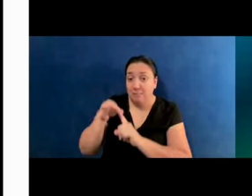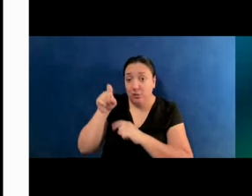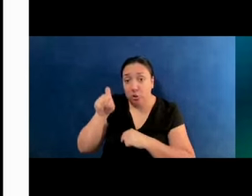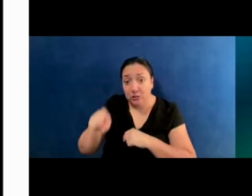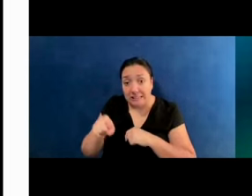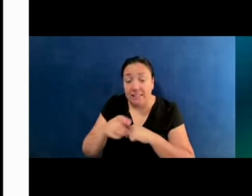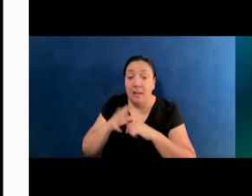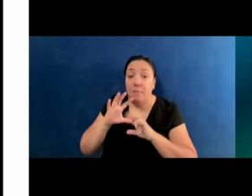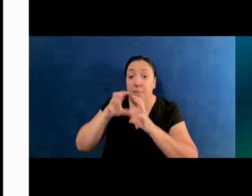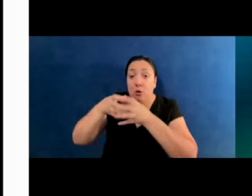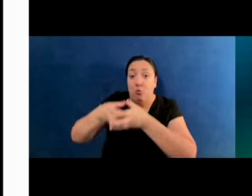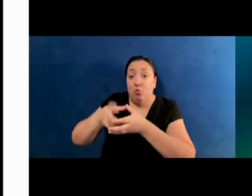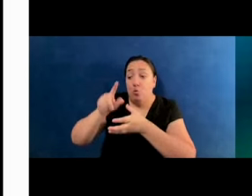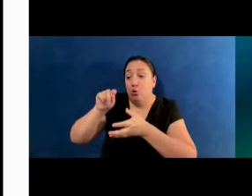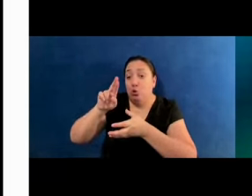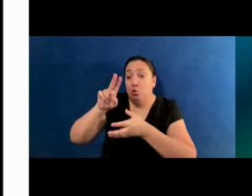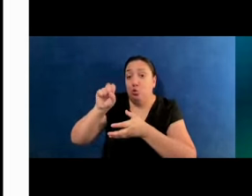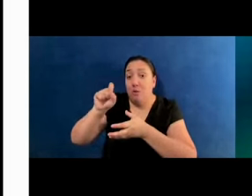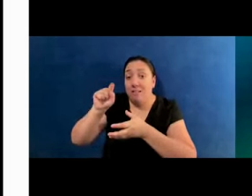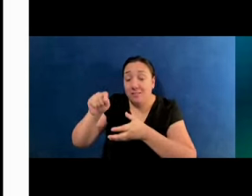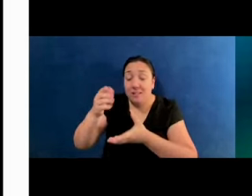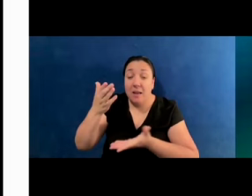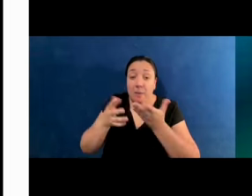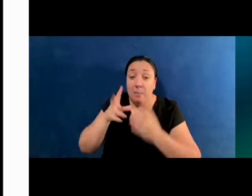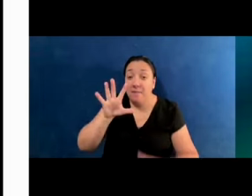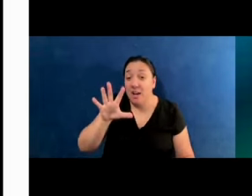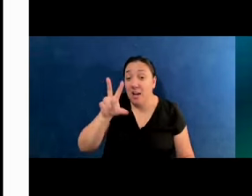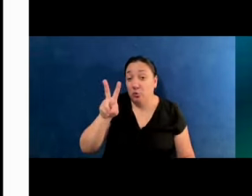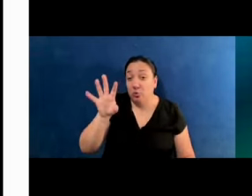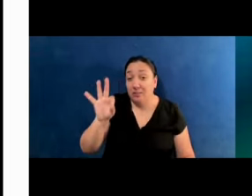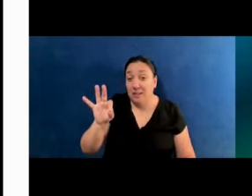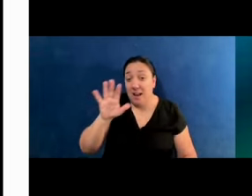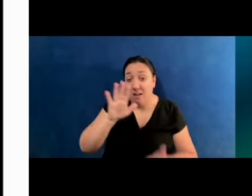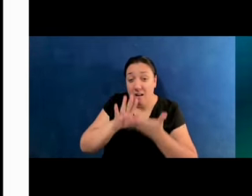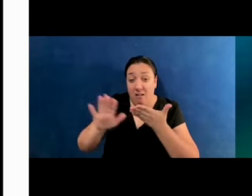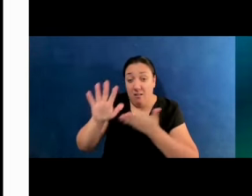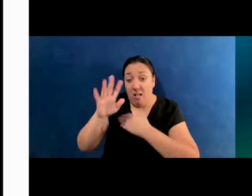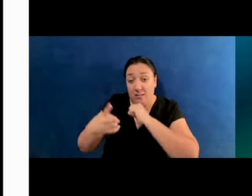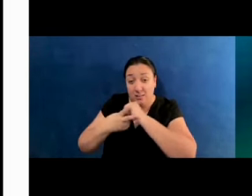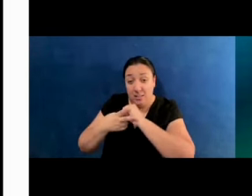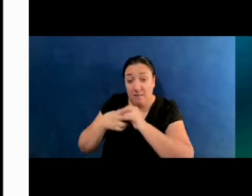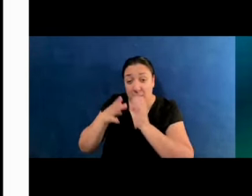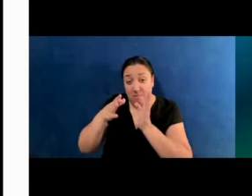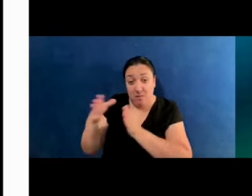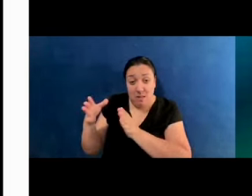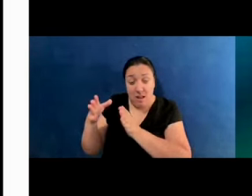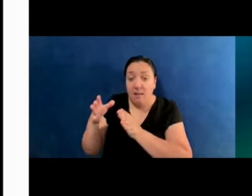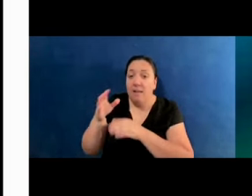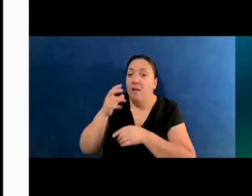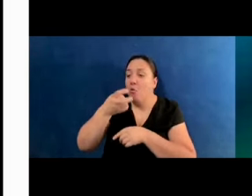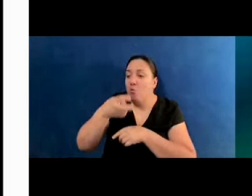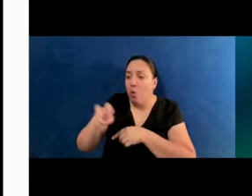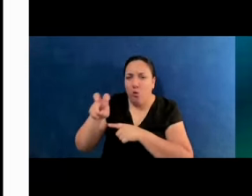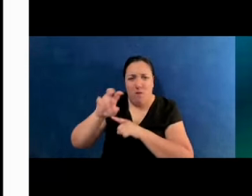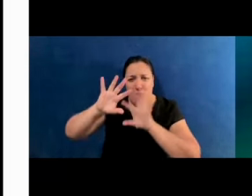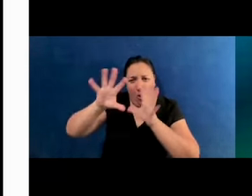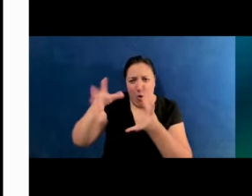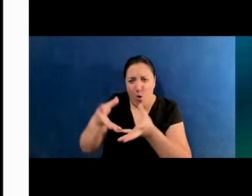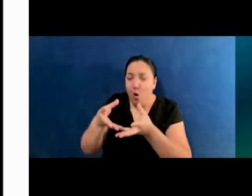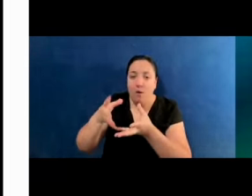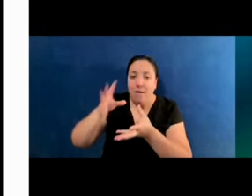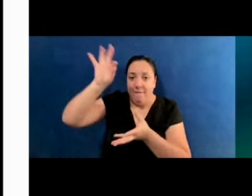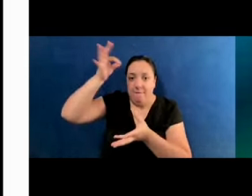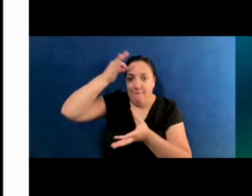pooled trust, a 529 college savings plan rollover, those do not count as income by